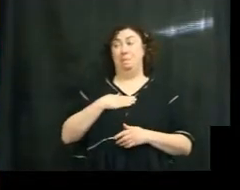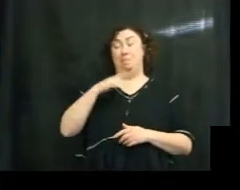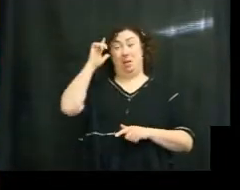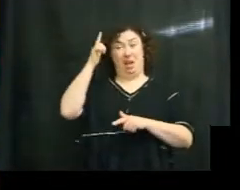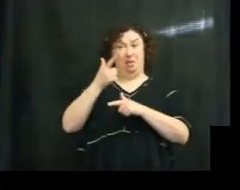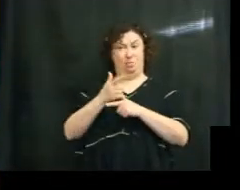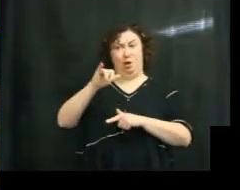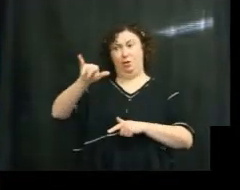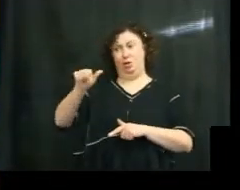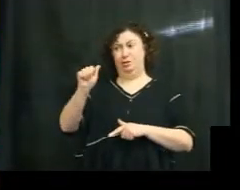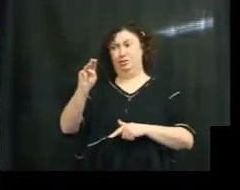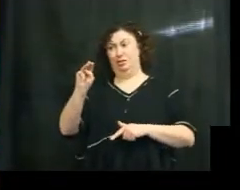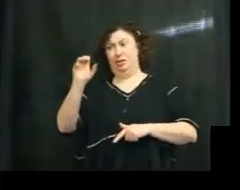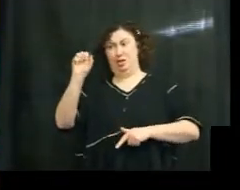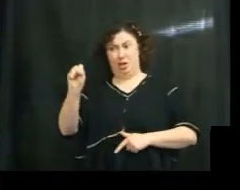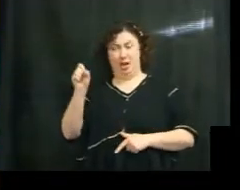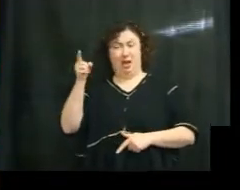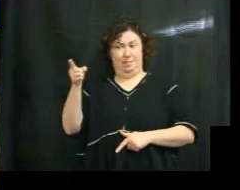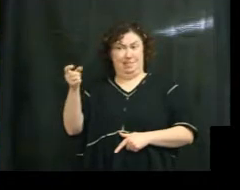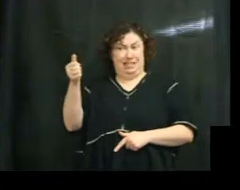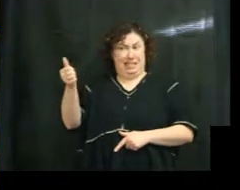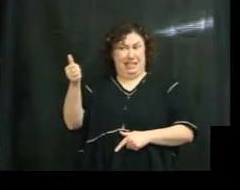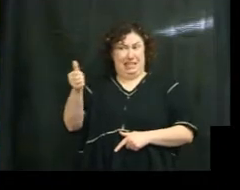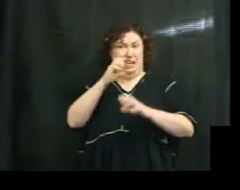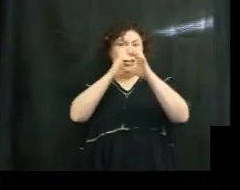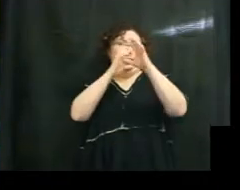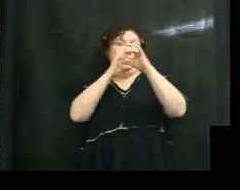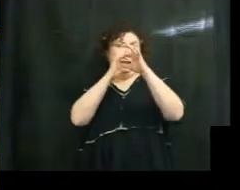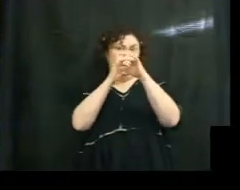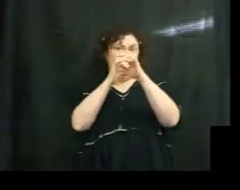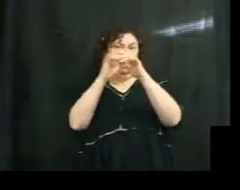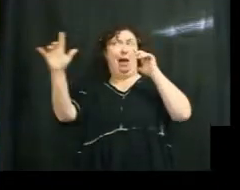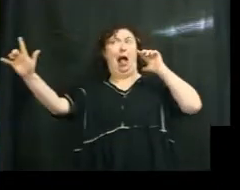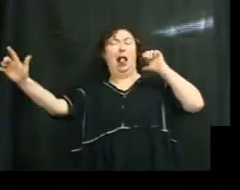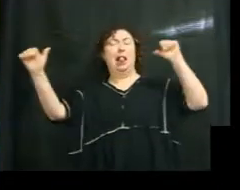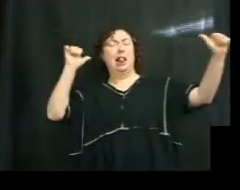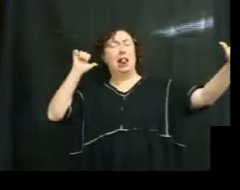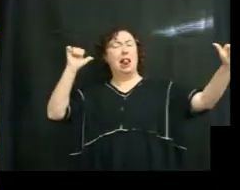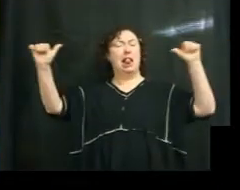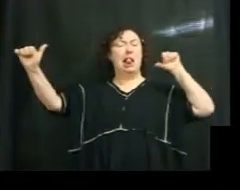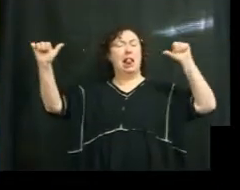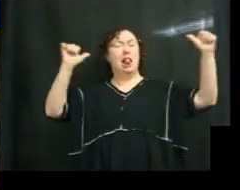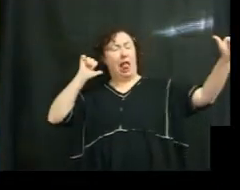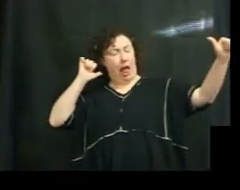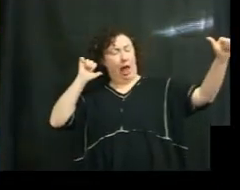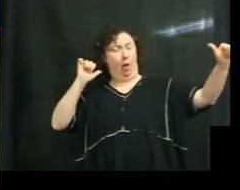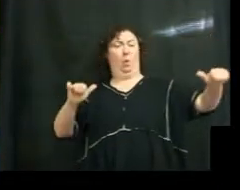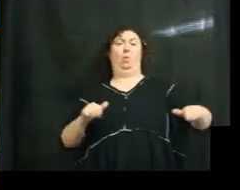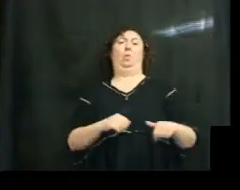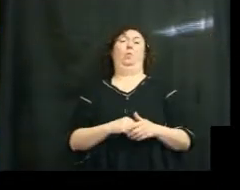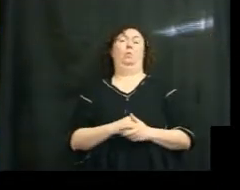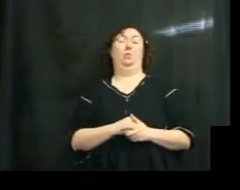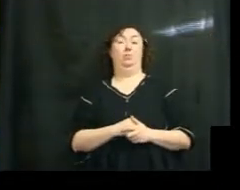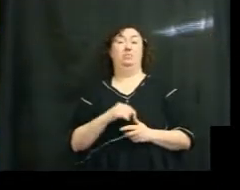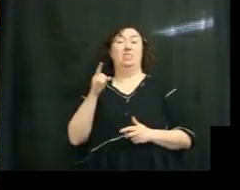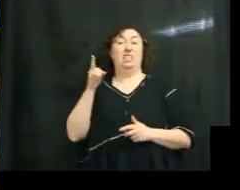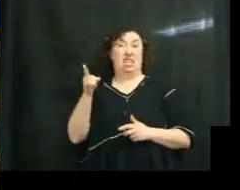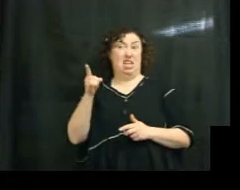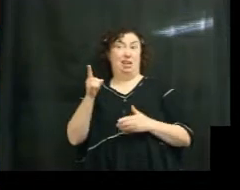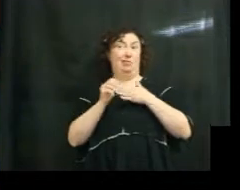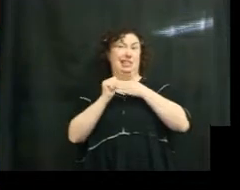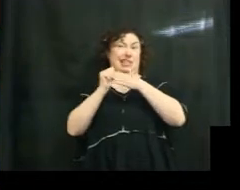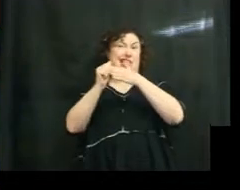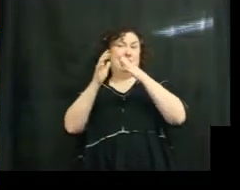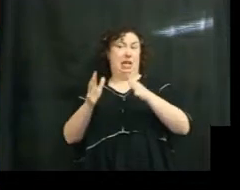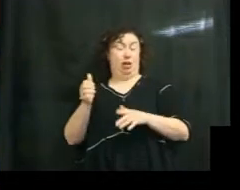James, played the trumpet so loud you could hear him halfway across town. He was the leader of his